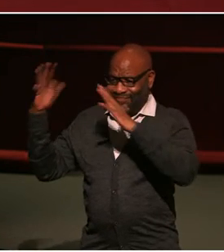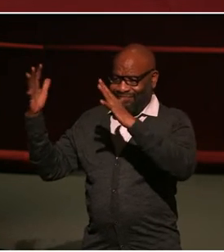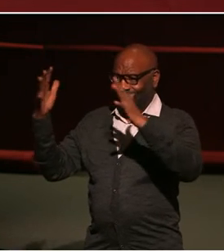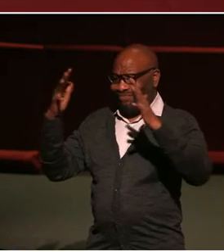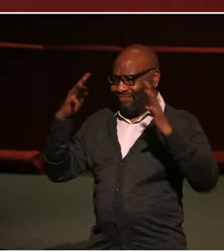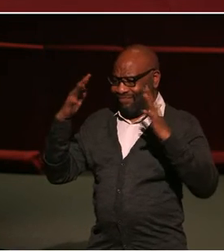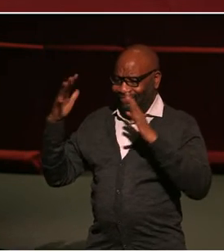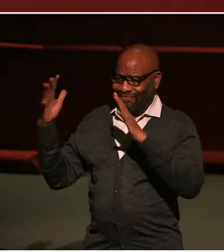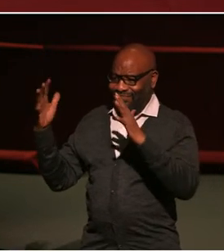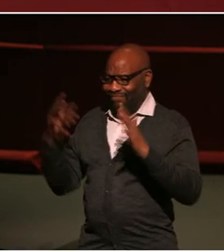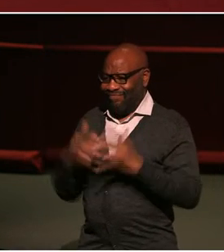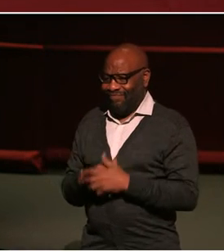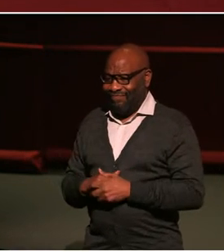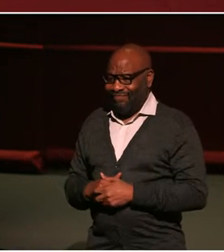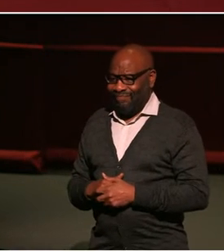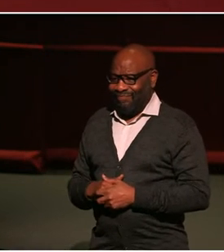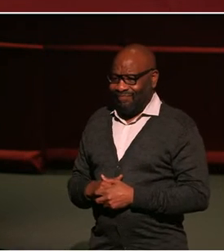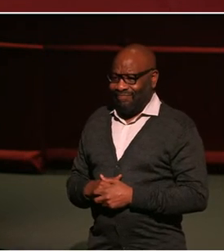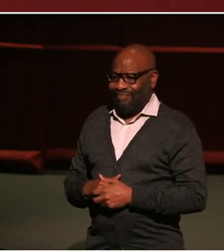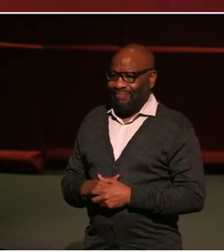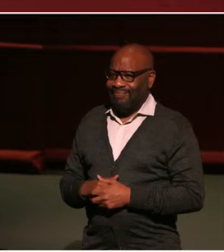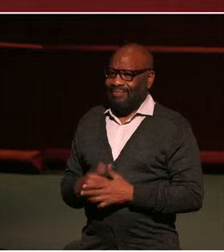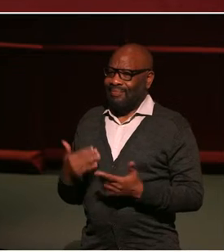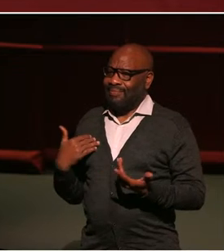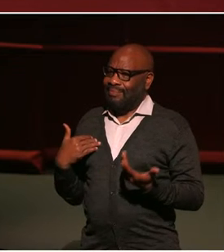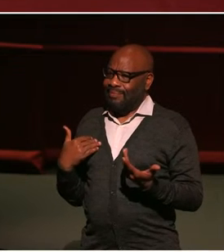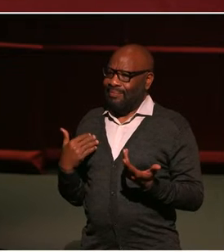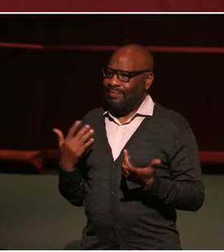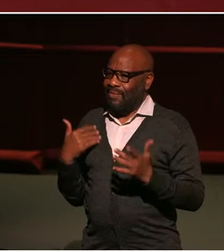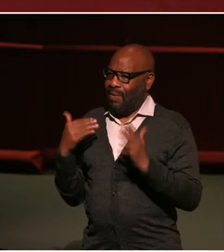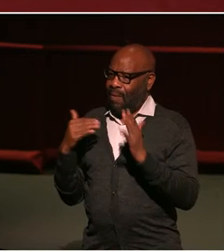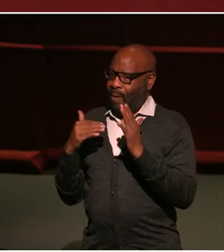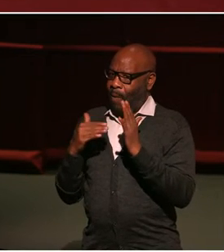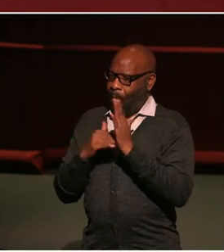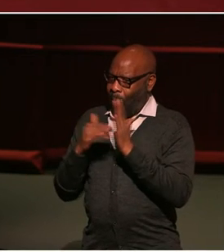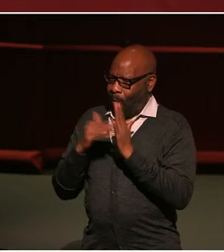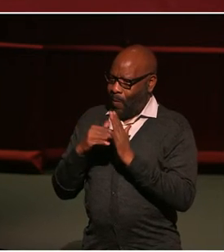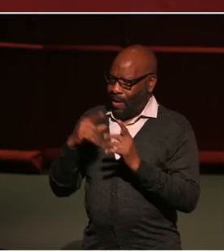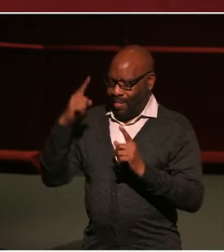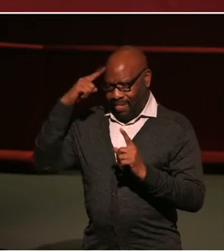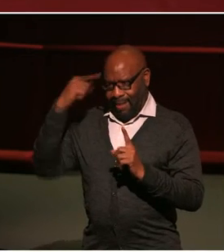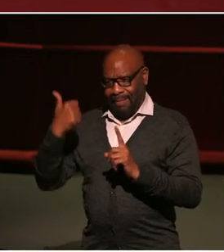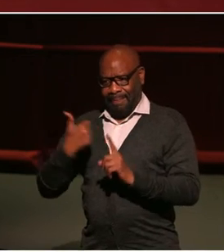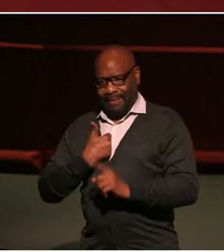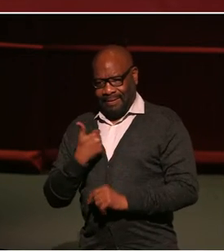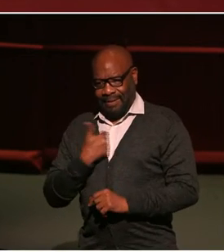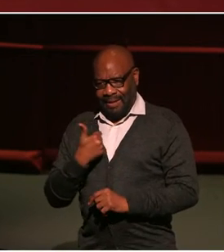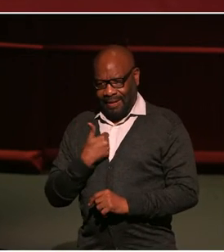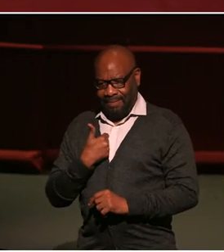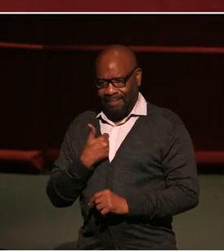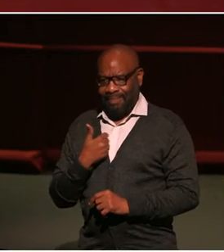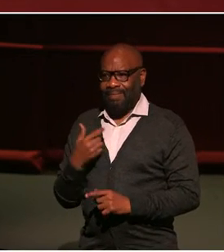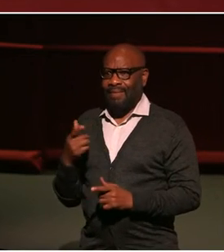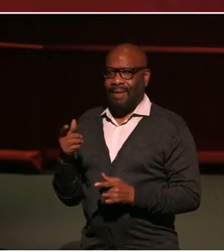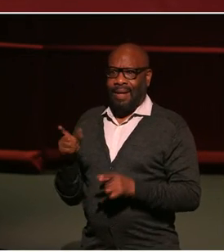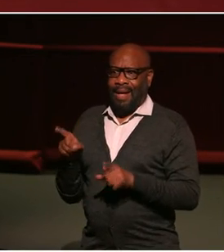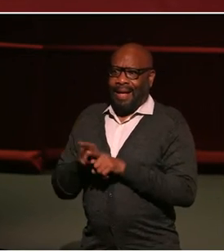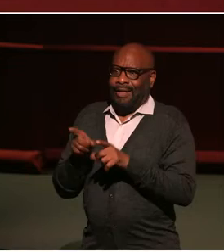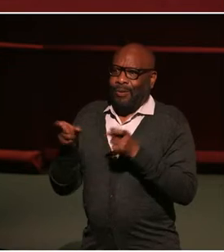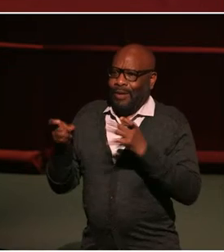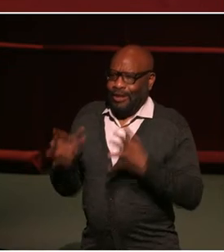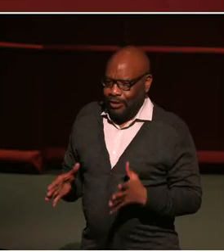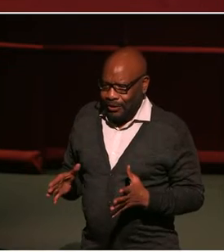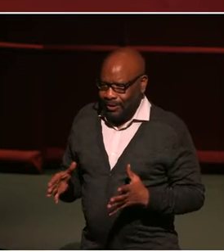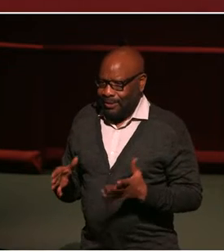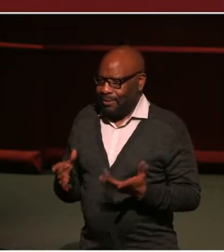Well, I've always just most often considered myself to be a facilitator because the talent is there. The talent is in our community.